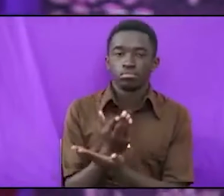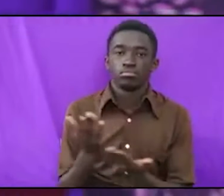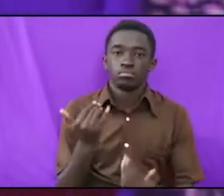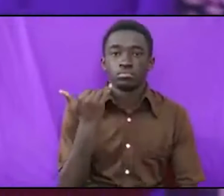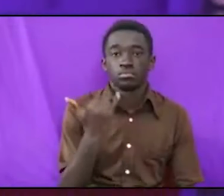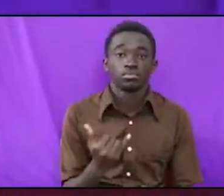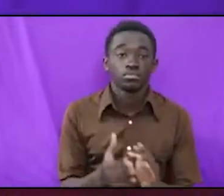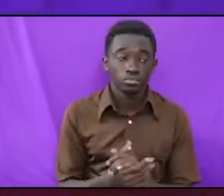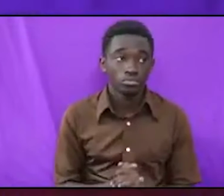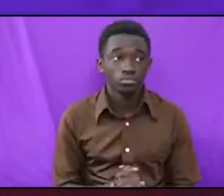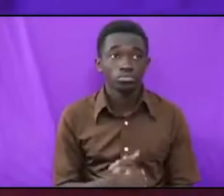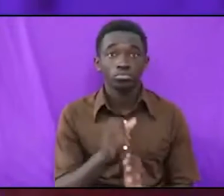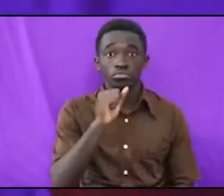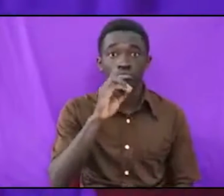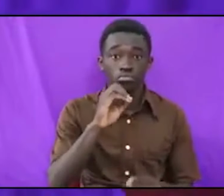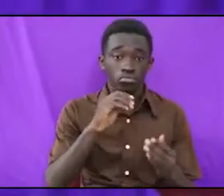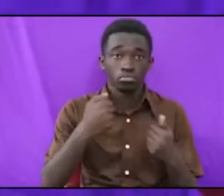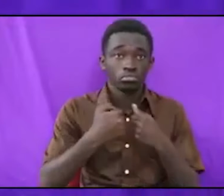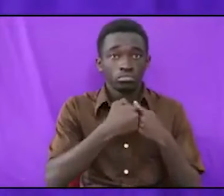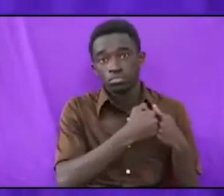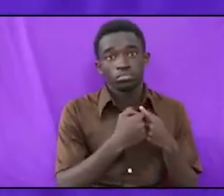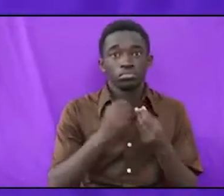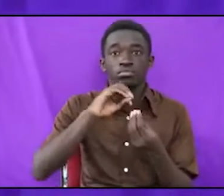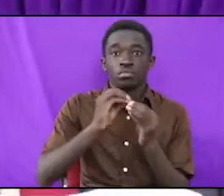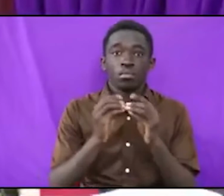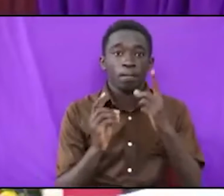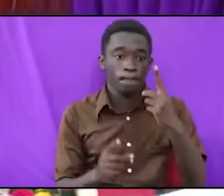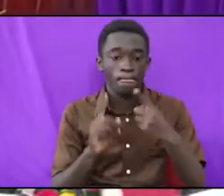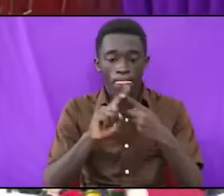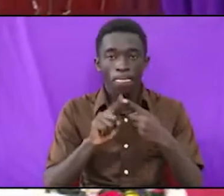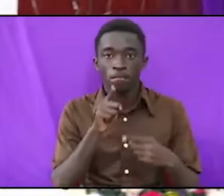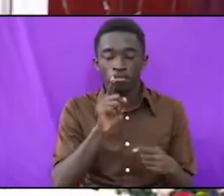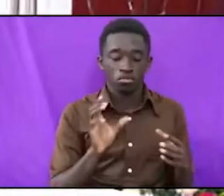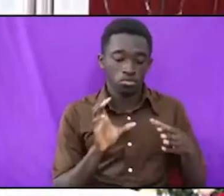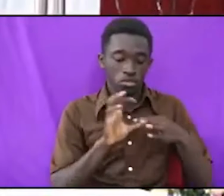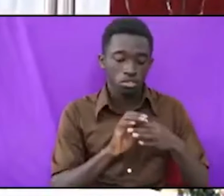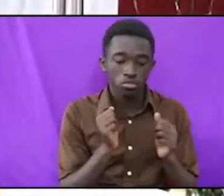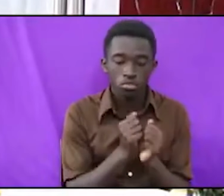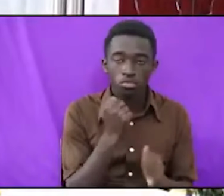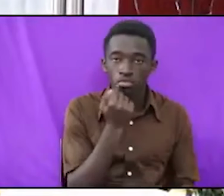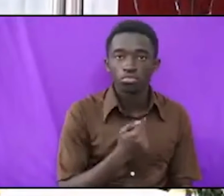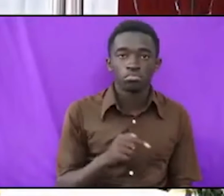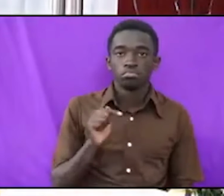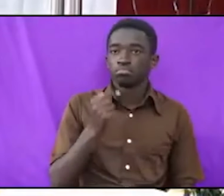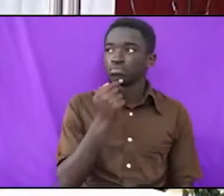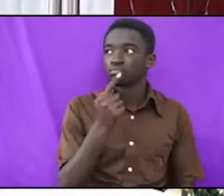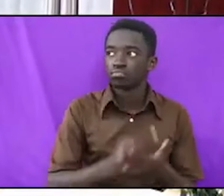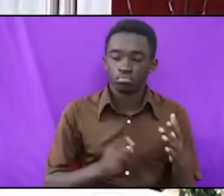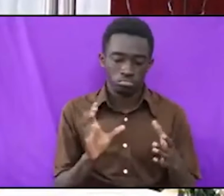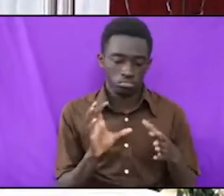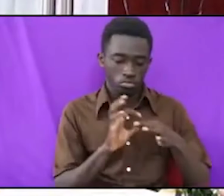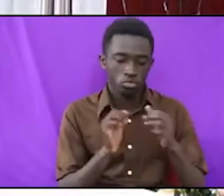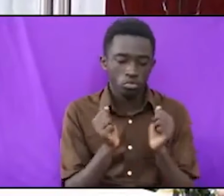So challenge number one, who do you align yourself with? He said, I'm aligning myself with God doing